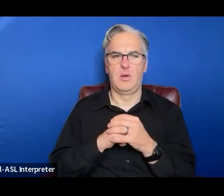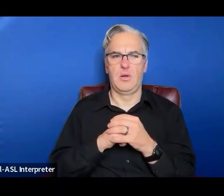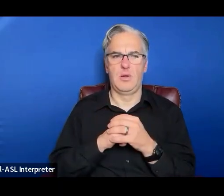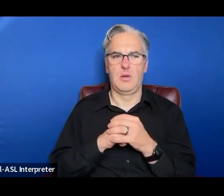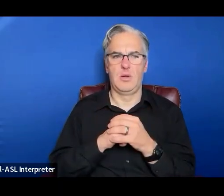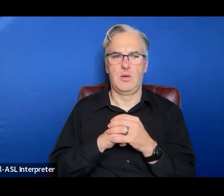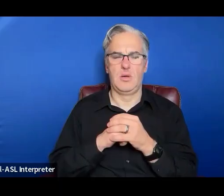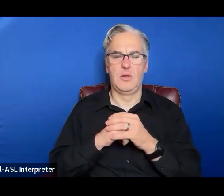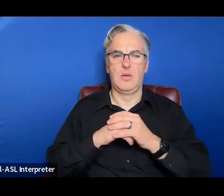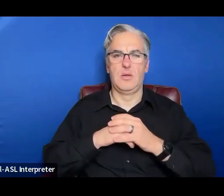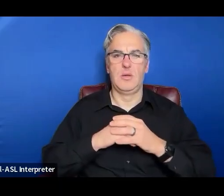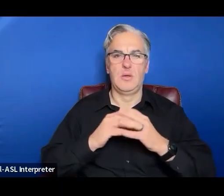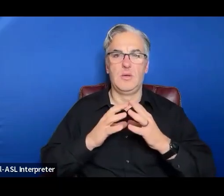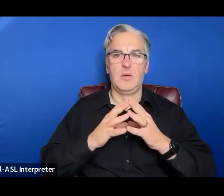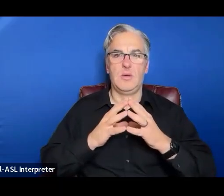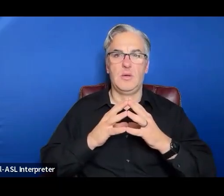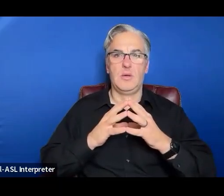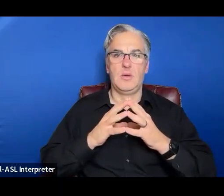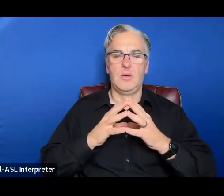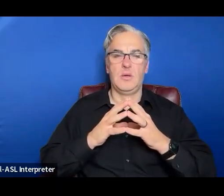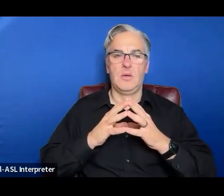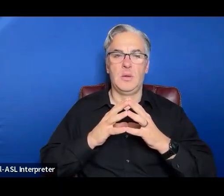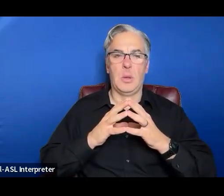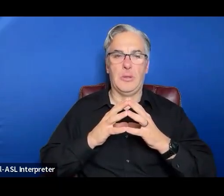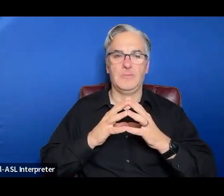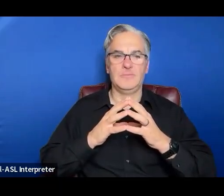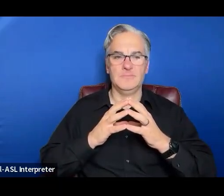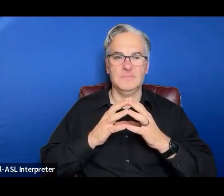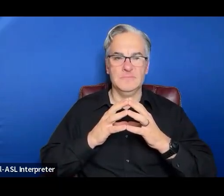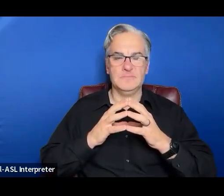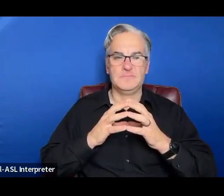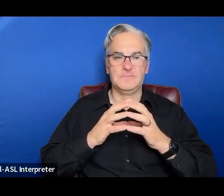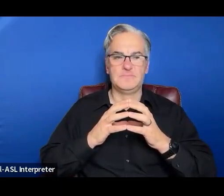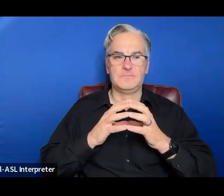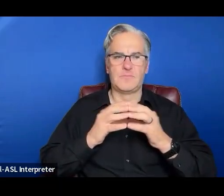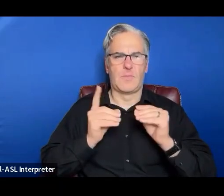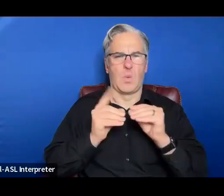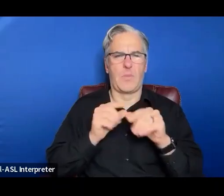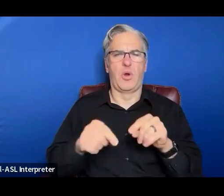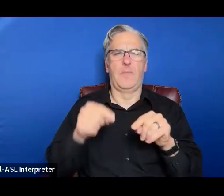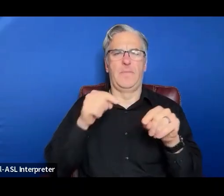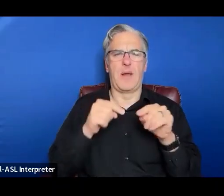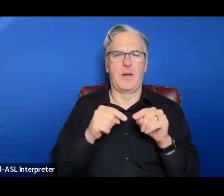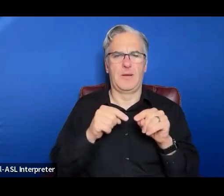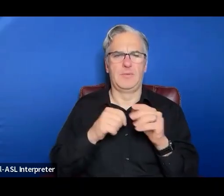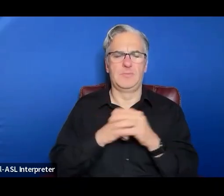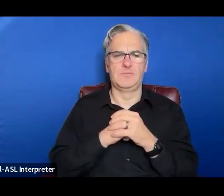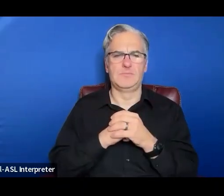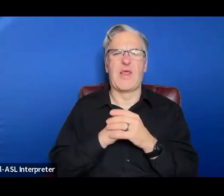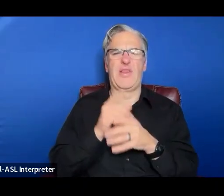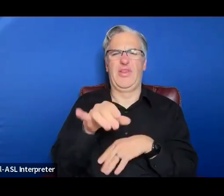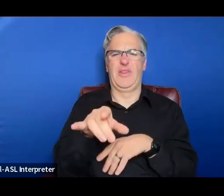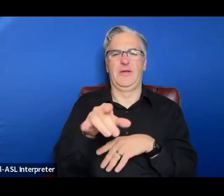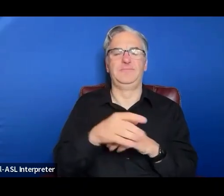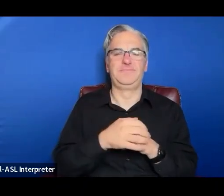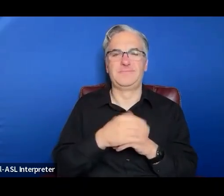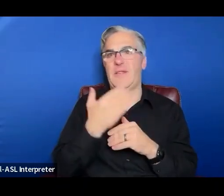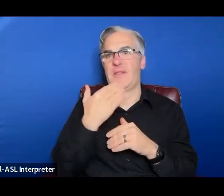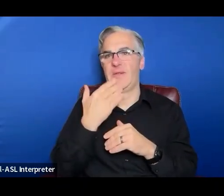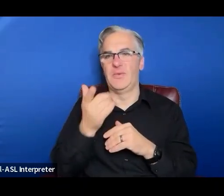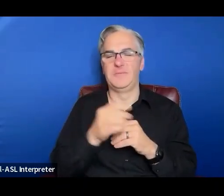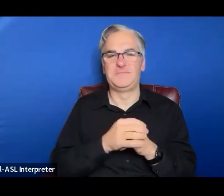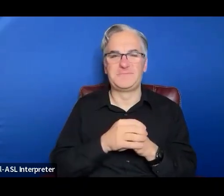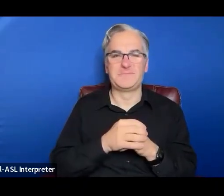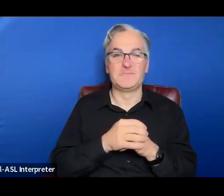Should be one more. the one before this one. Yeah, this is one. Thank you,